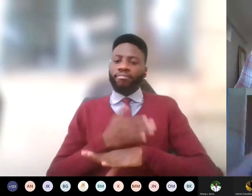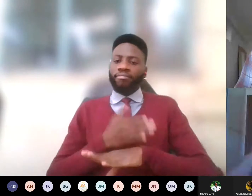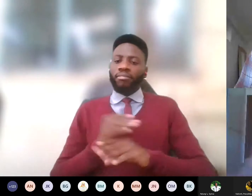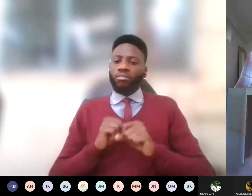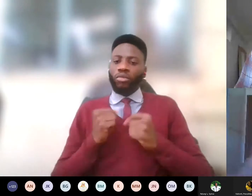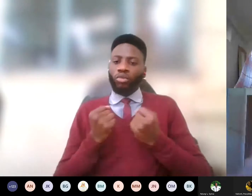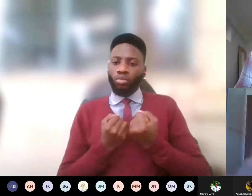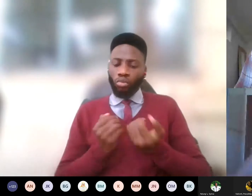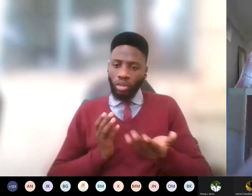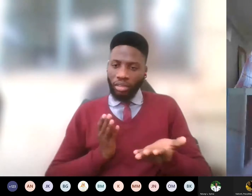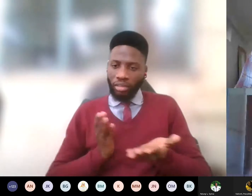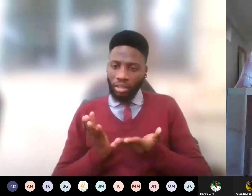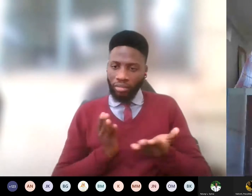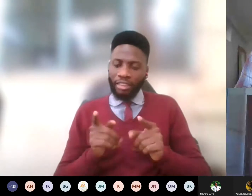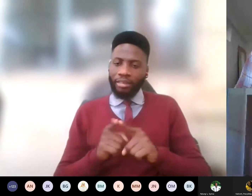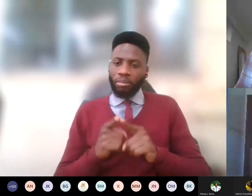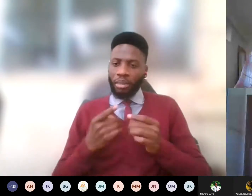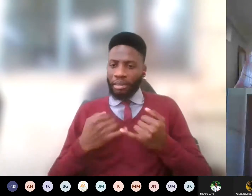do I